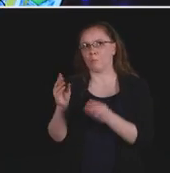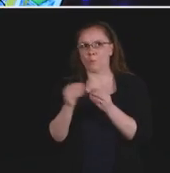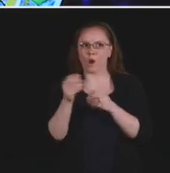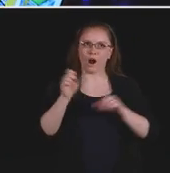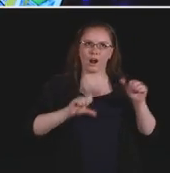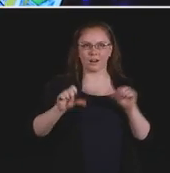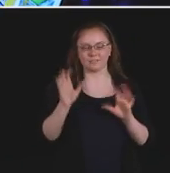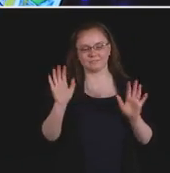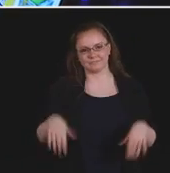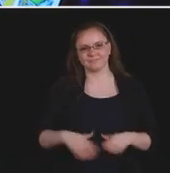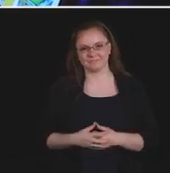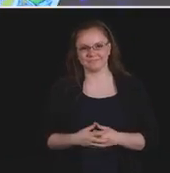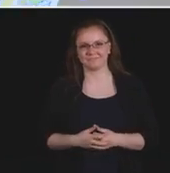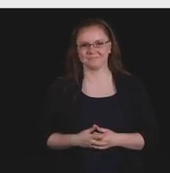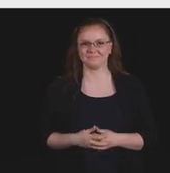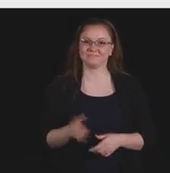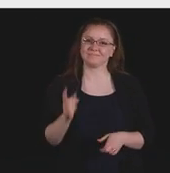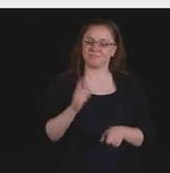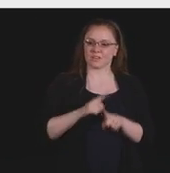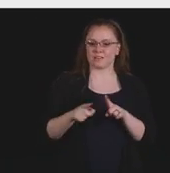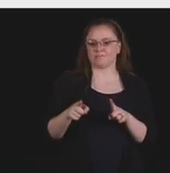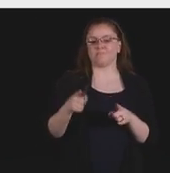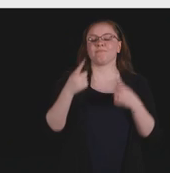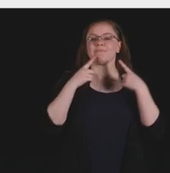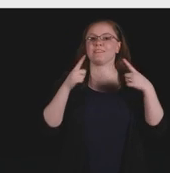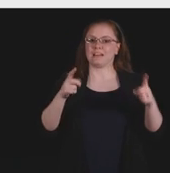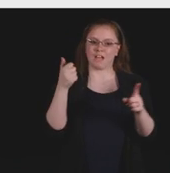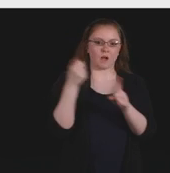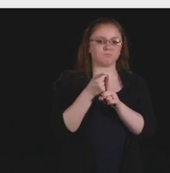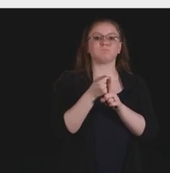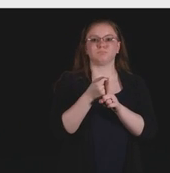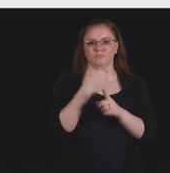on the poll is Blutiful.